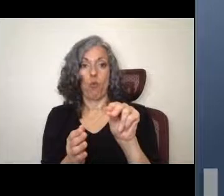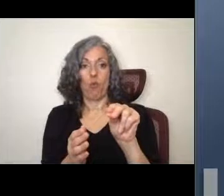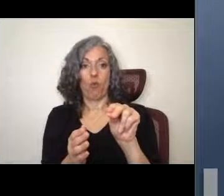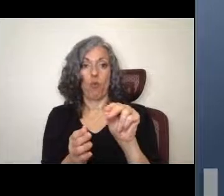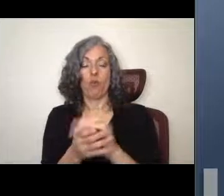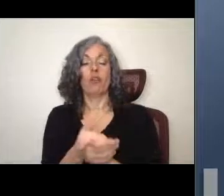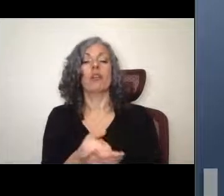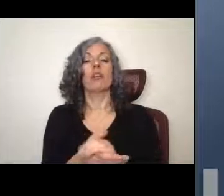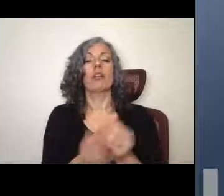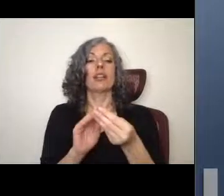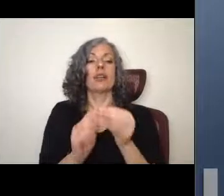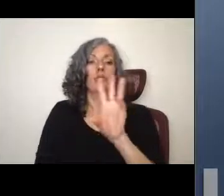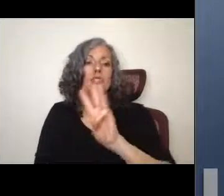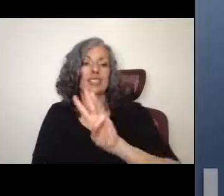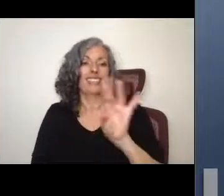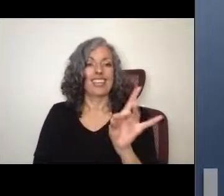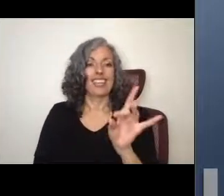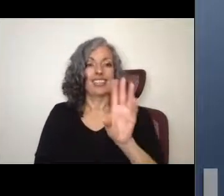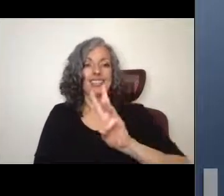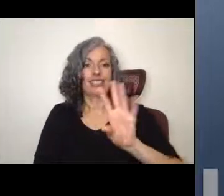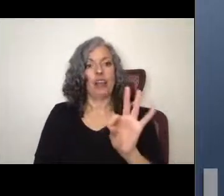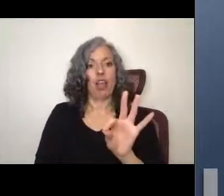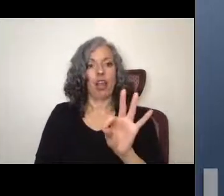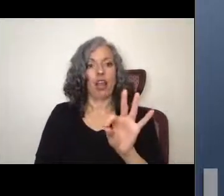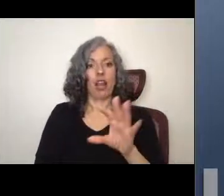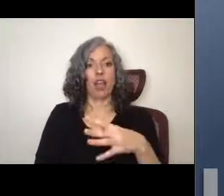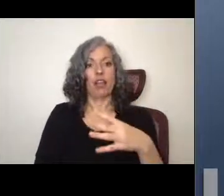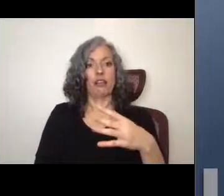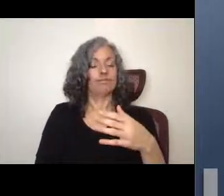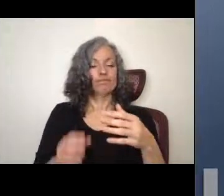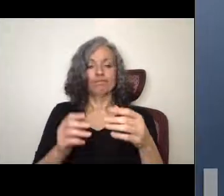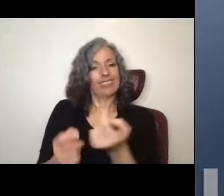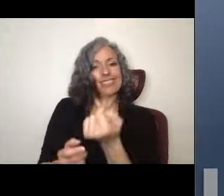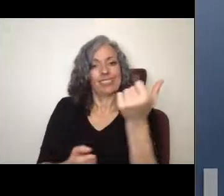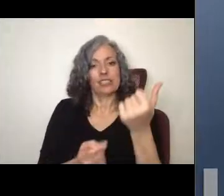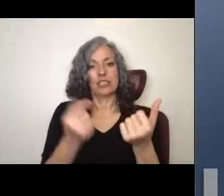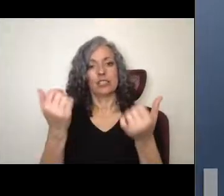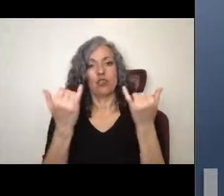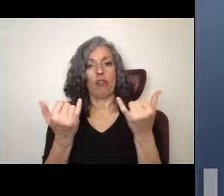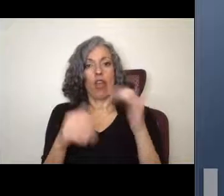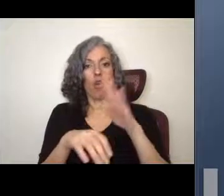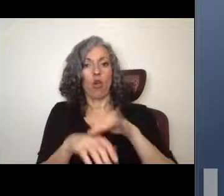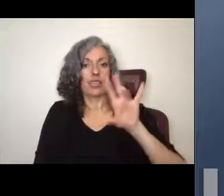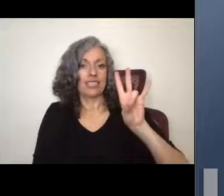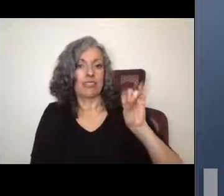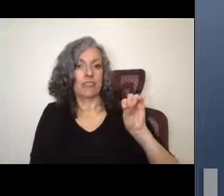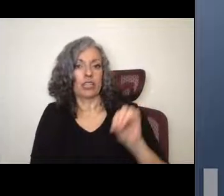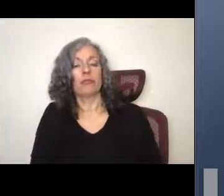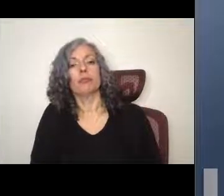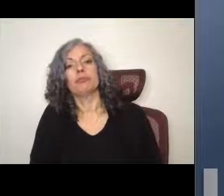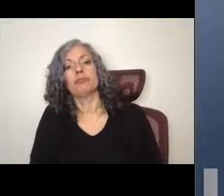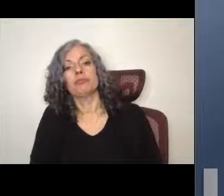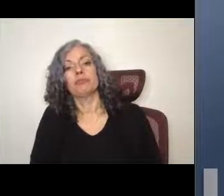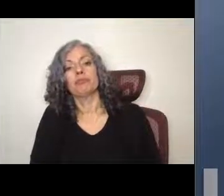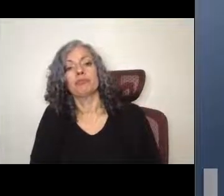Item 68 and 69 have been withdrawn, so we are now on item 70. Tim Silverman? Thank